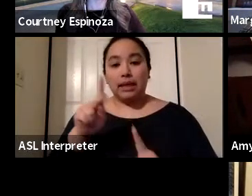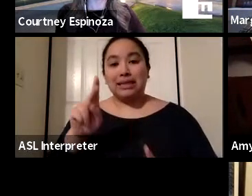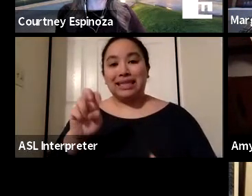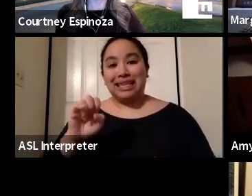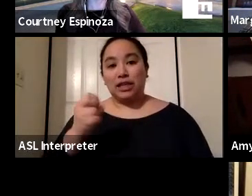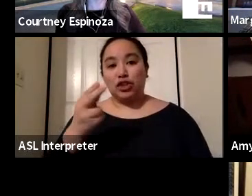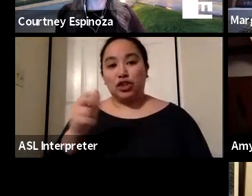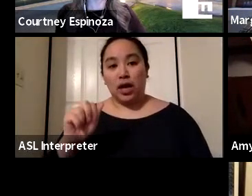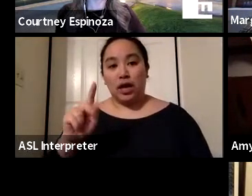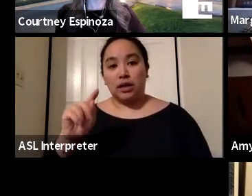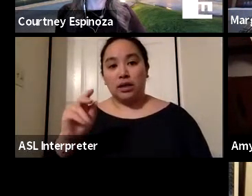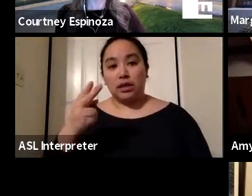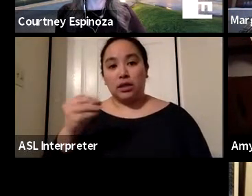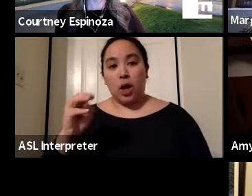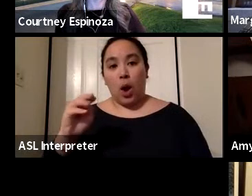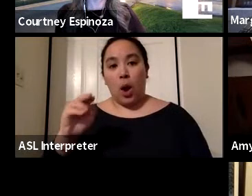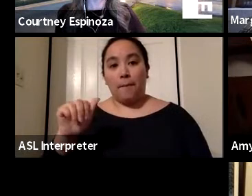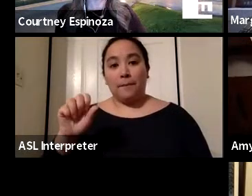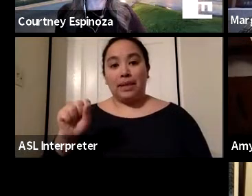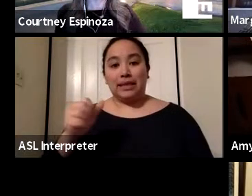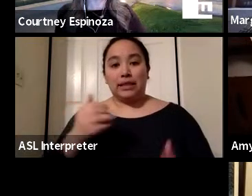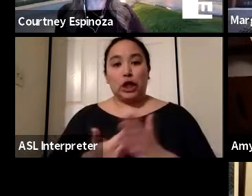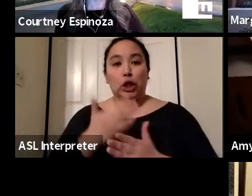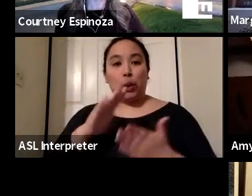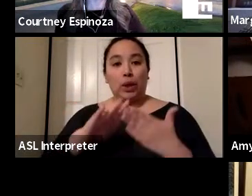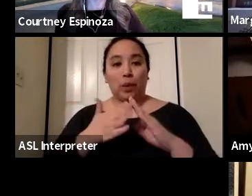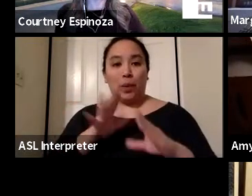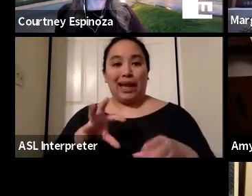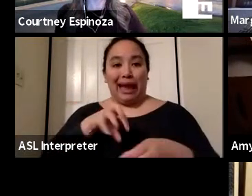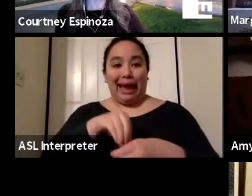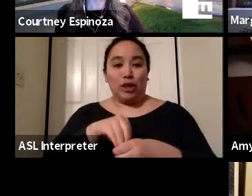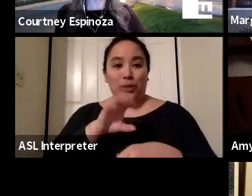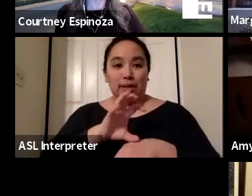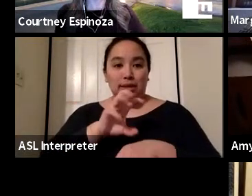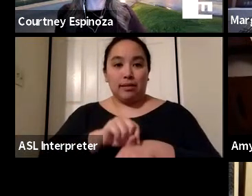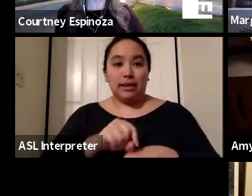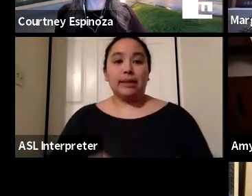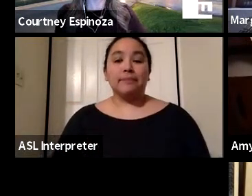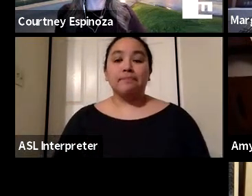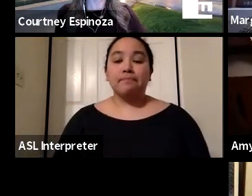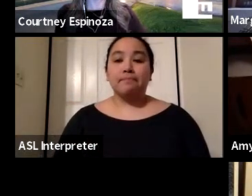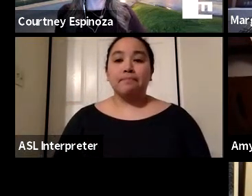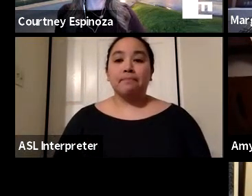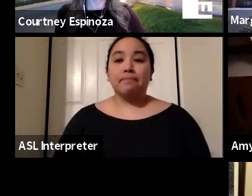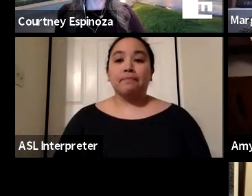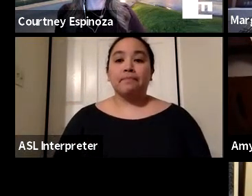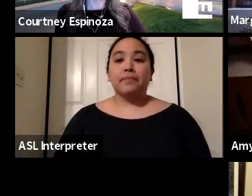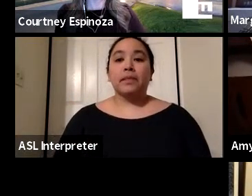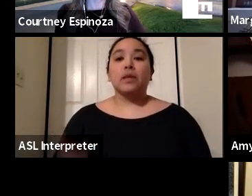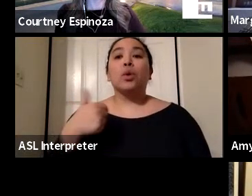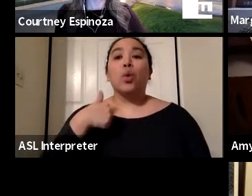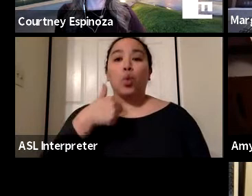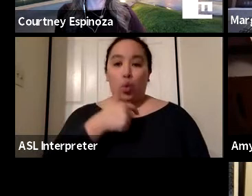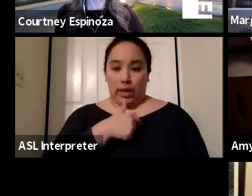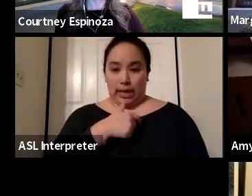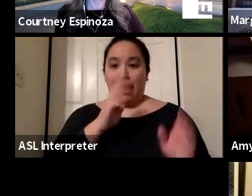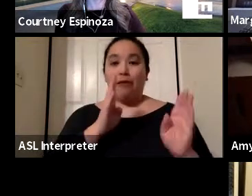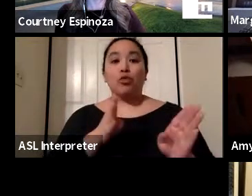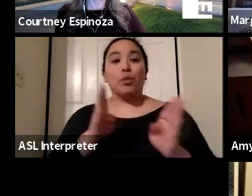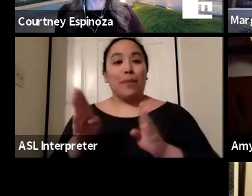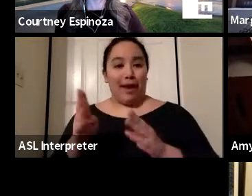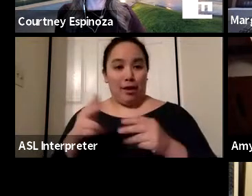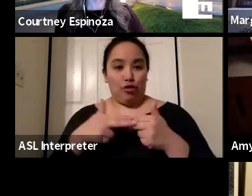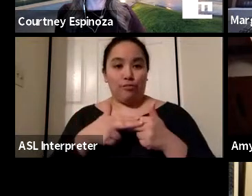Thomas, our new community engagement consultant. We have prepared a slide